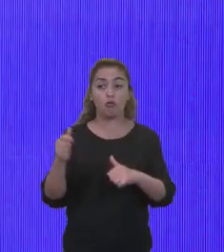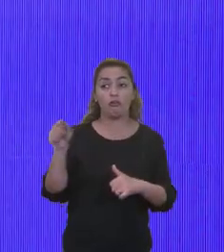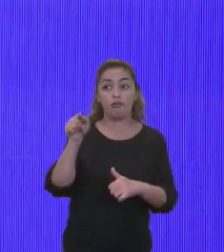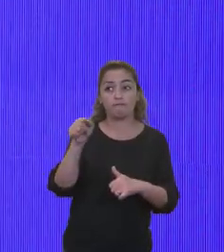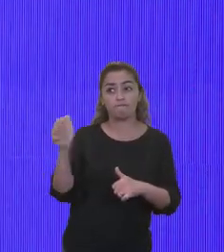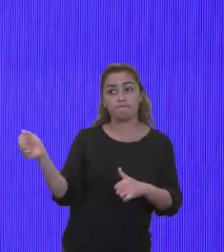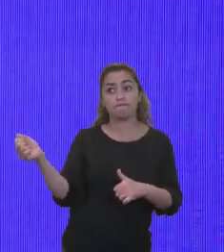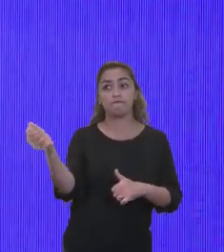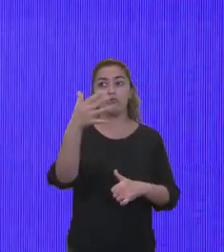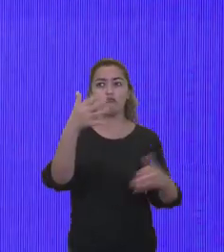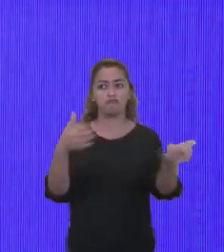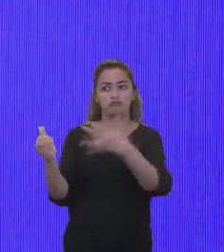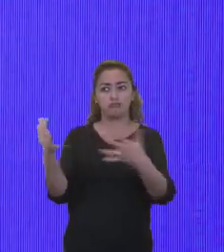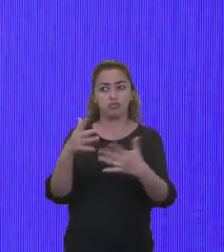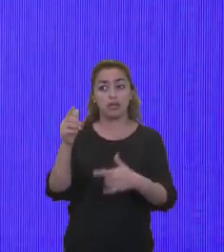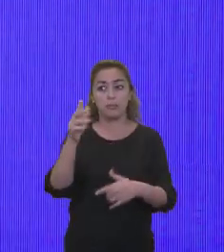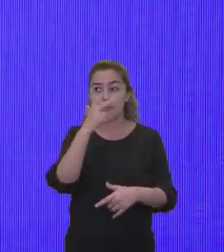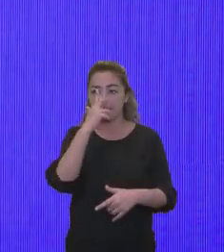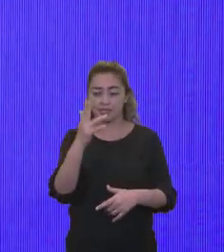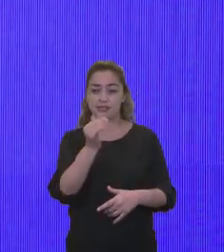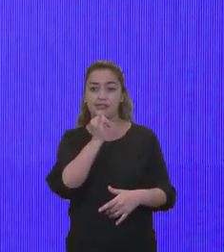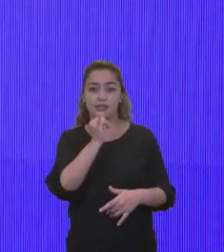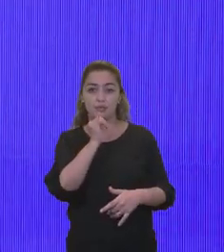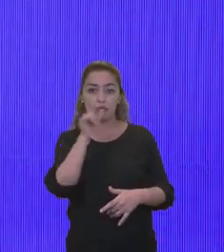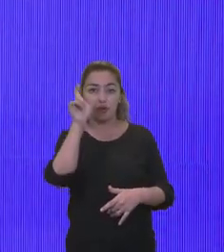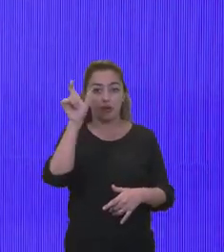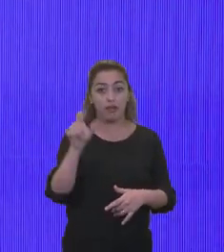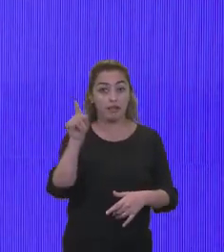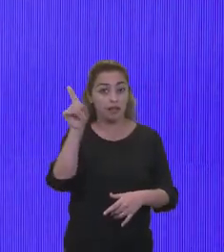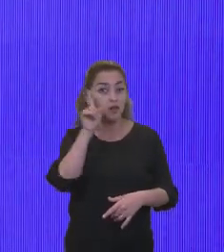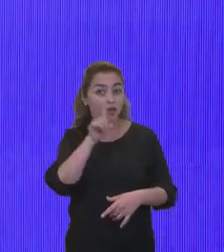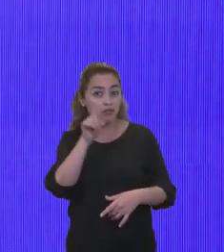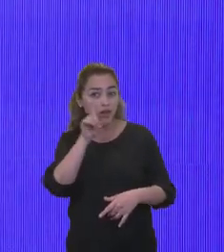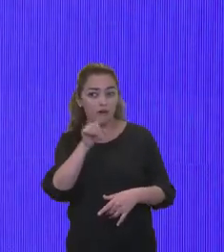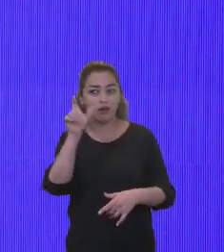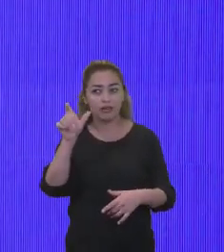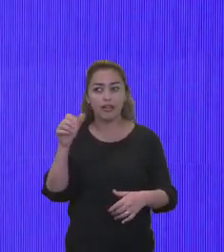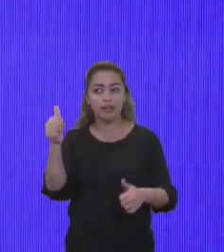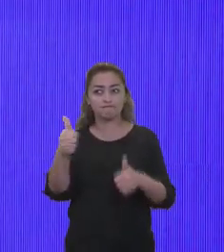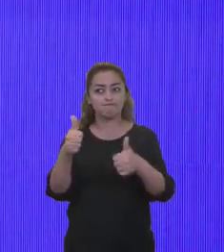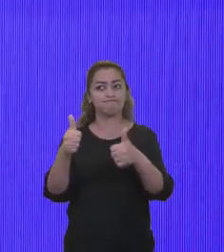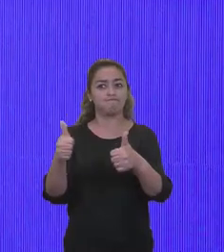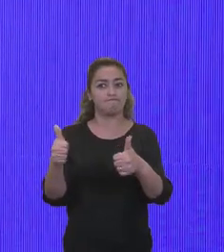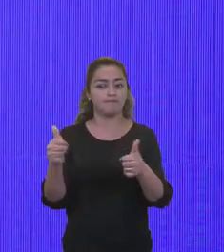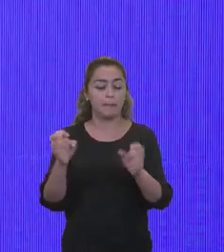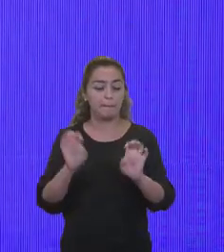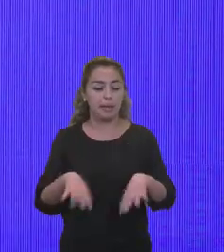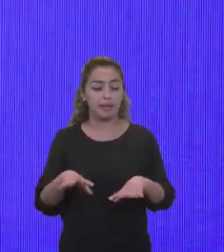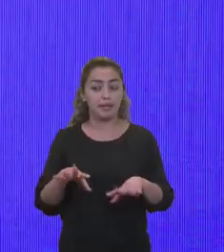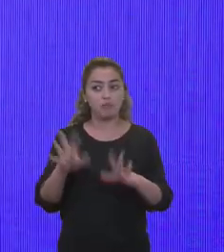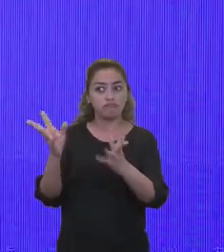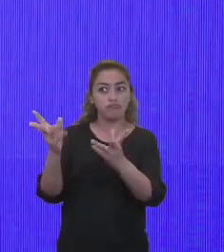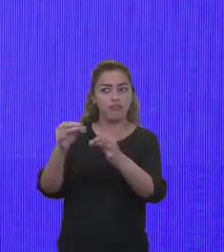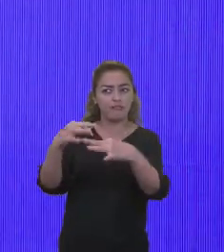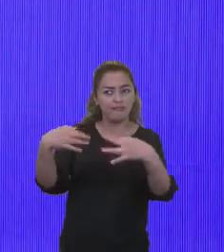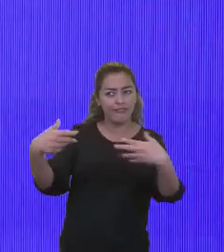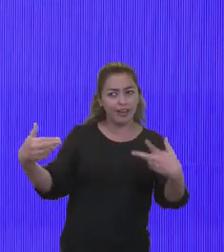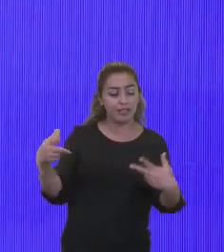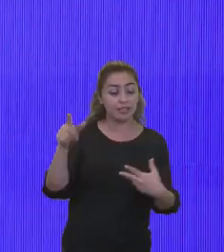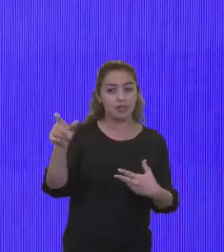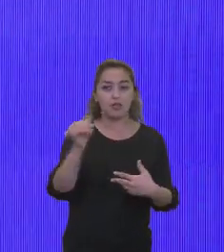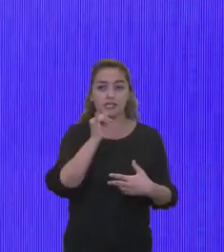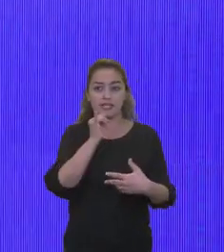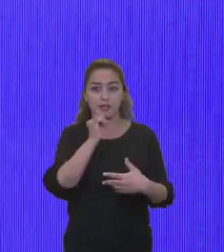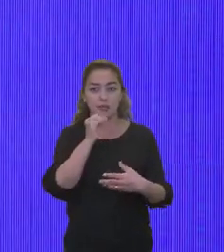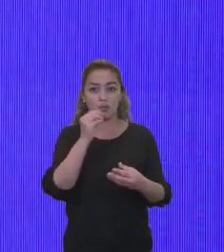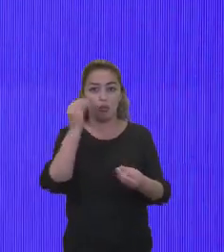one of the most innovative cities, even more than New York City and Tel Aviv. And what called my attention is that the same